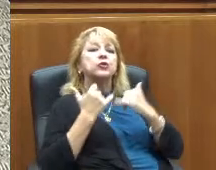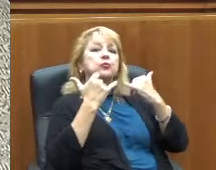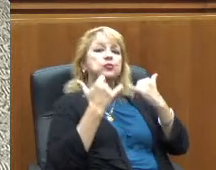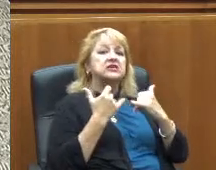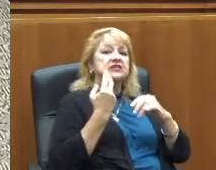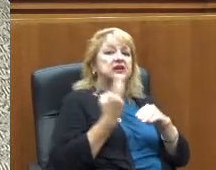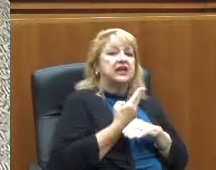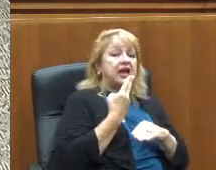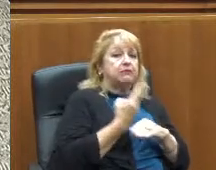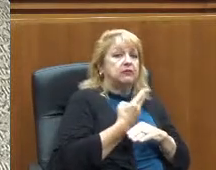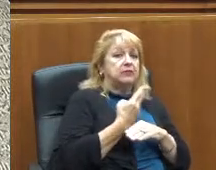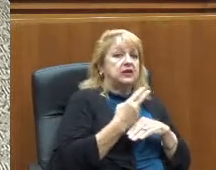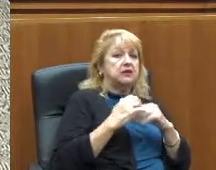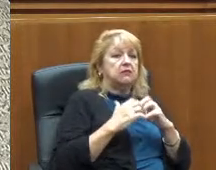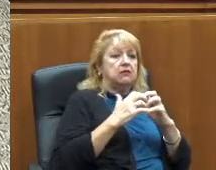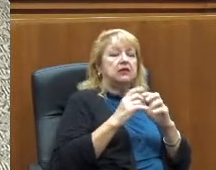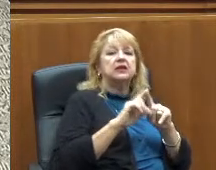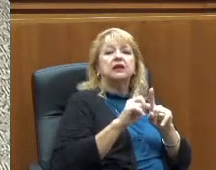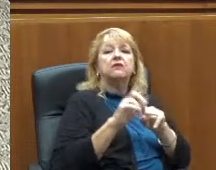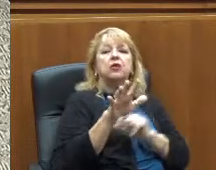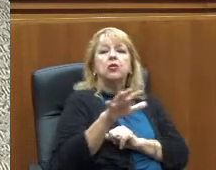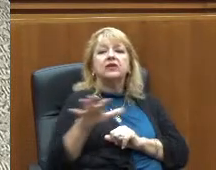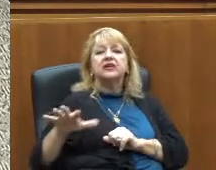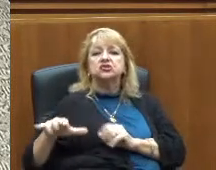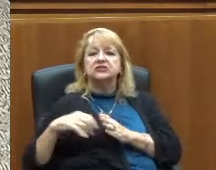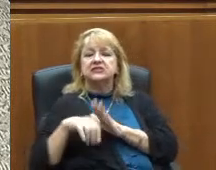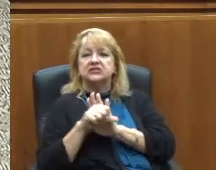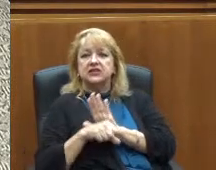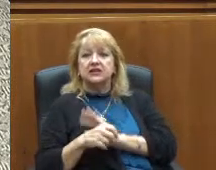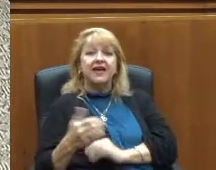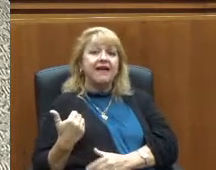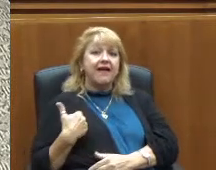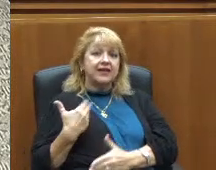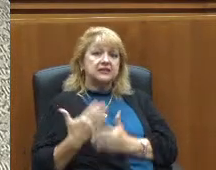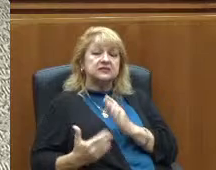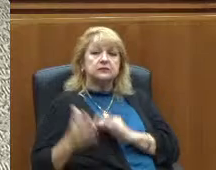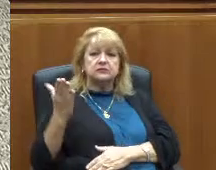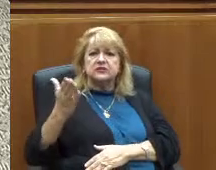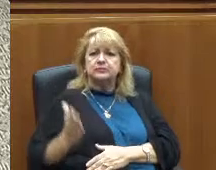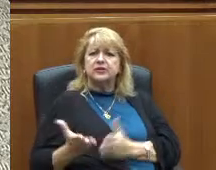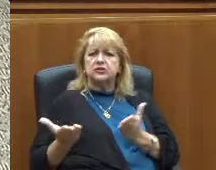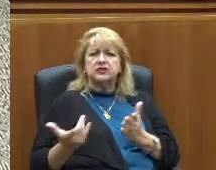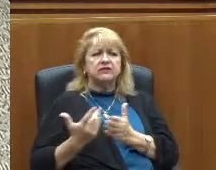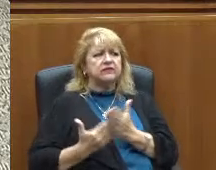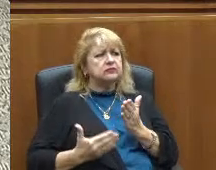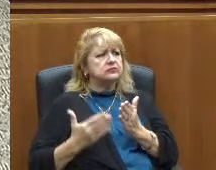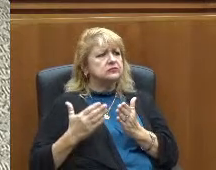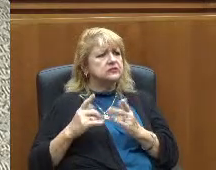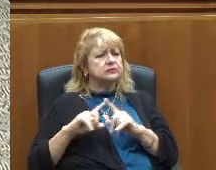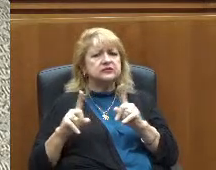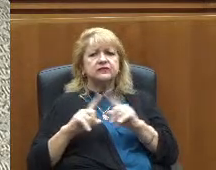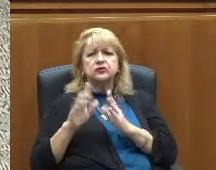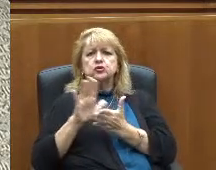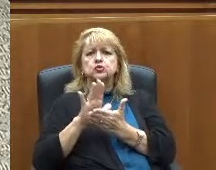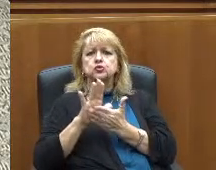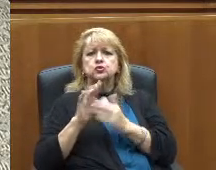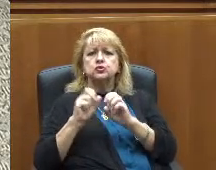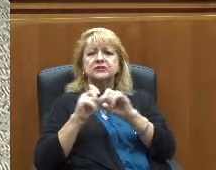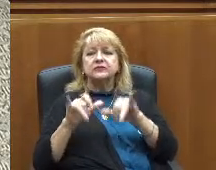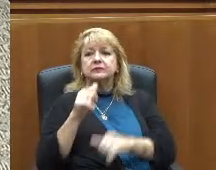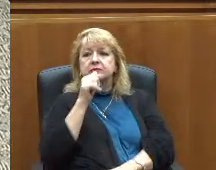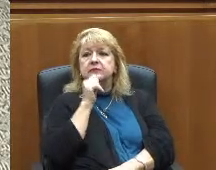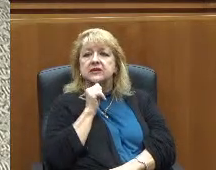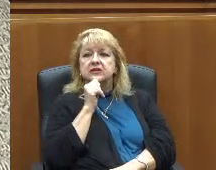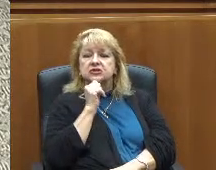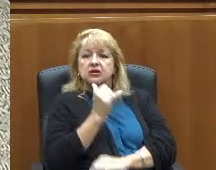implemented in various locations throughout the state. We have some speakers here from a couple of different school systems that have waited